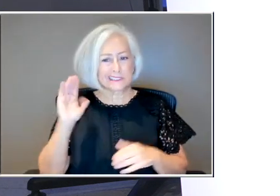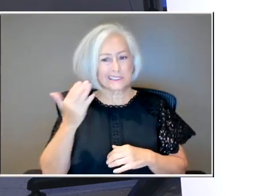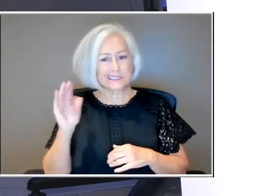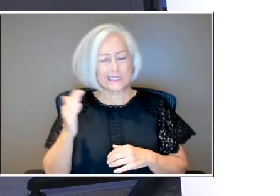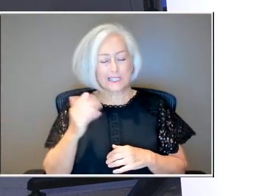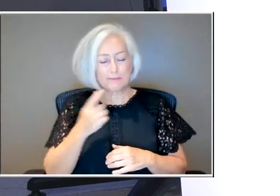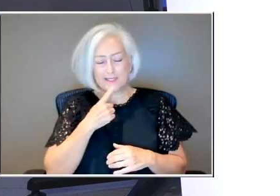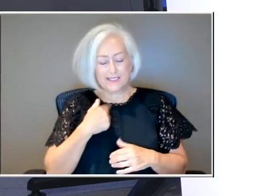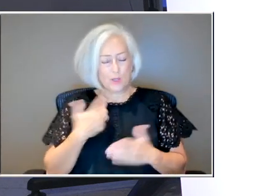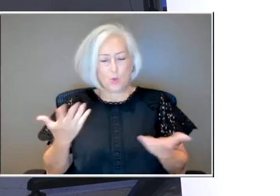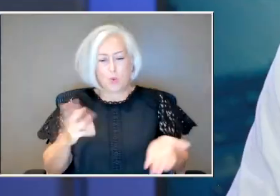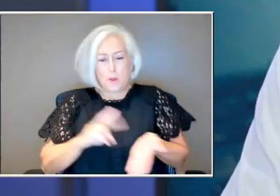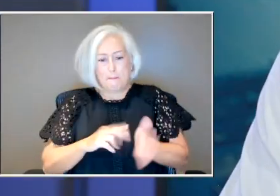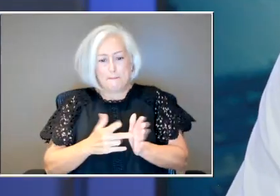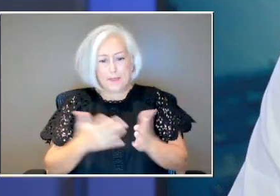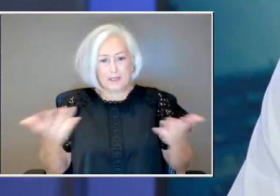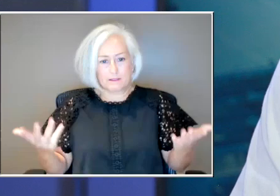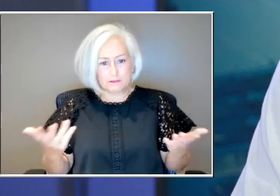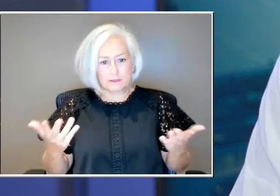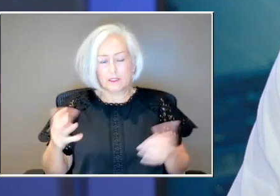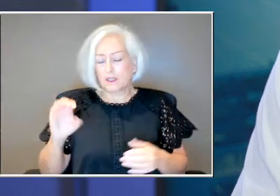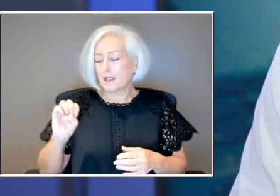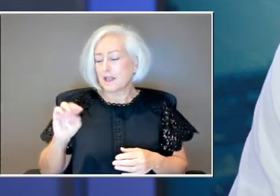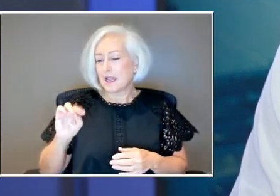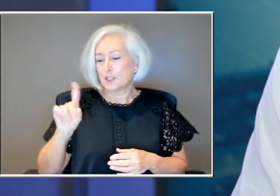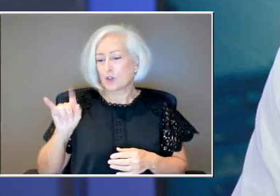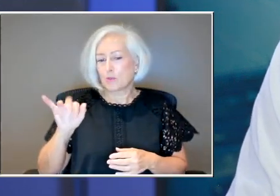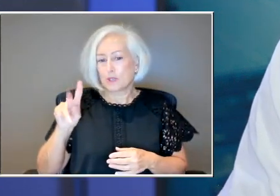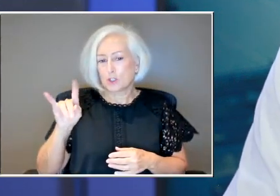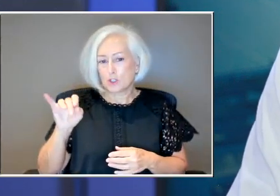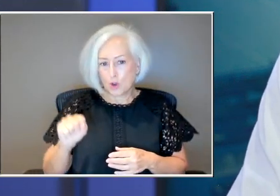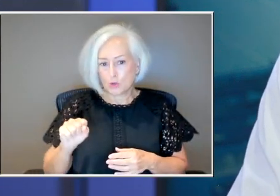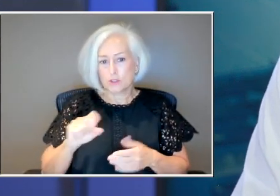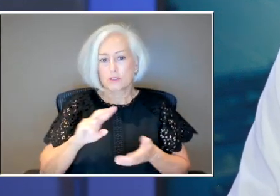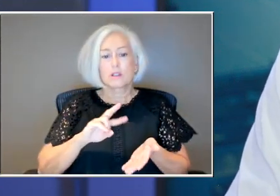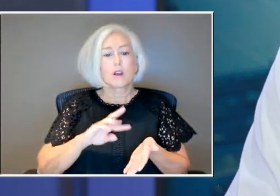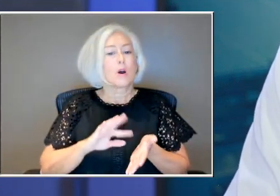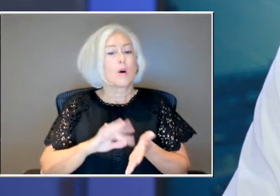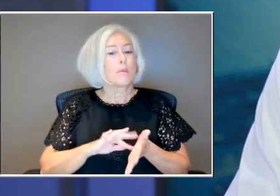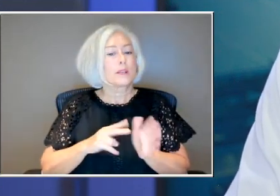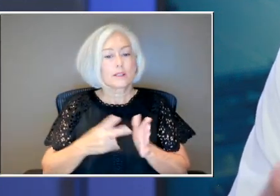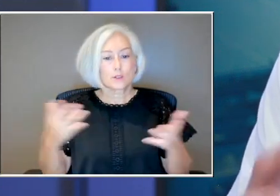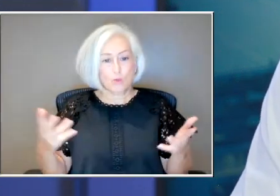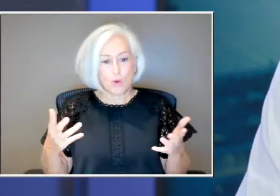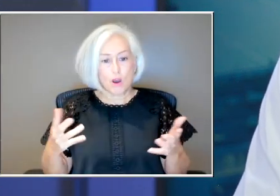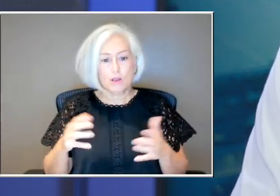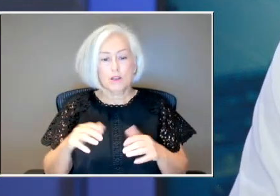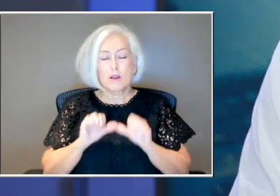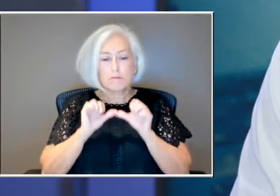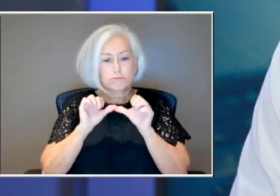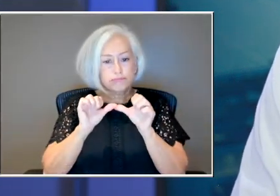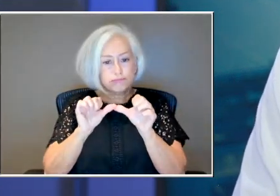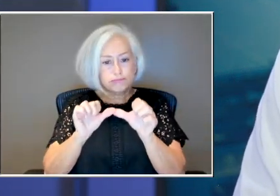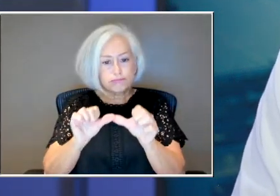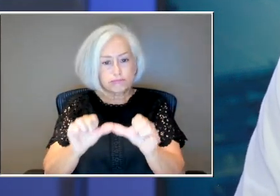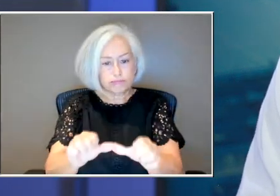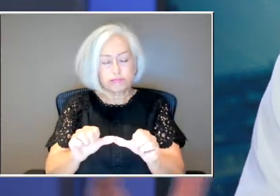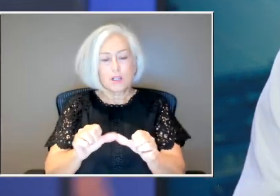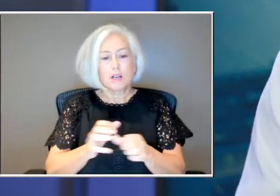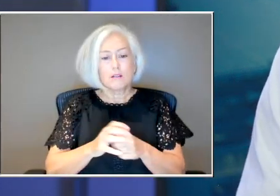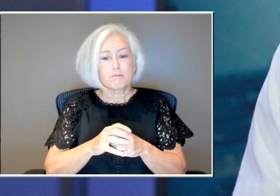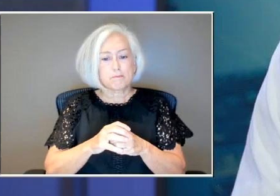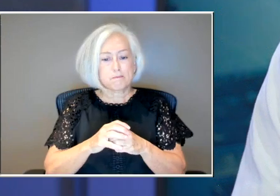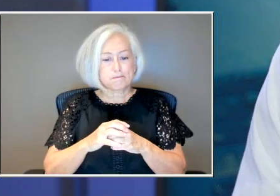is. So endometriosis is considered a chronic inflammatory condition when there's tissue that's normally on the inside of the uterus, the